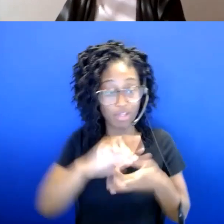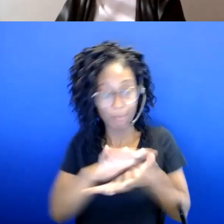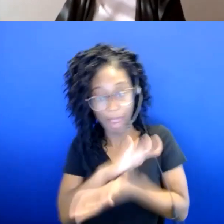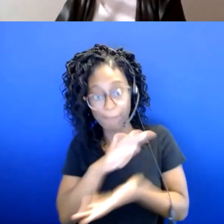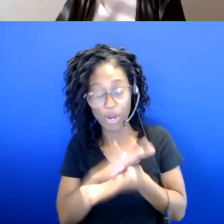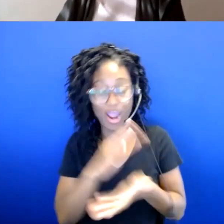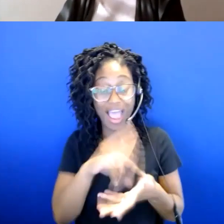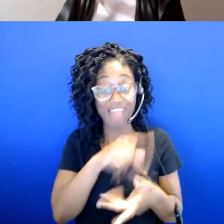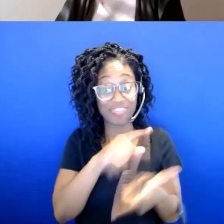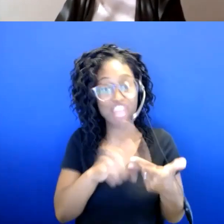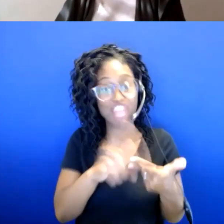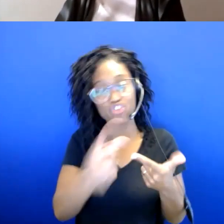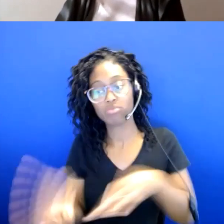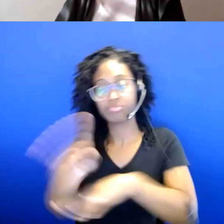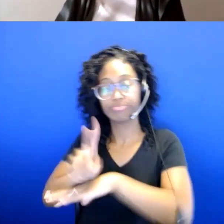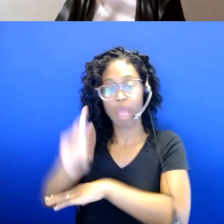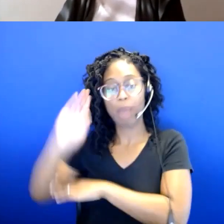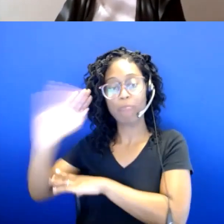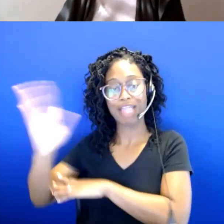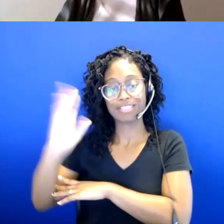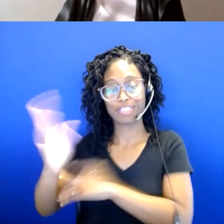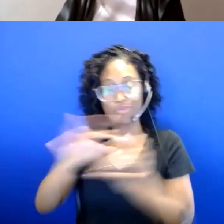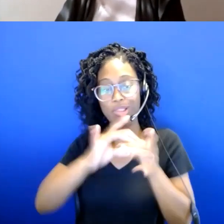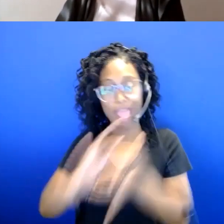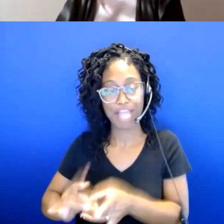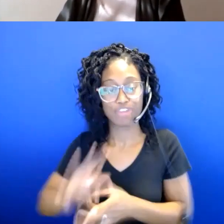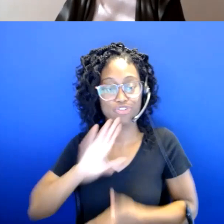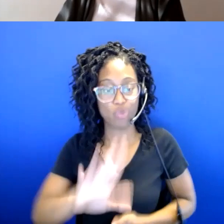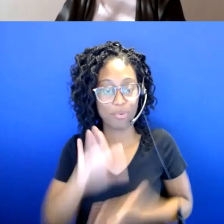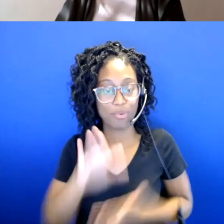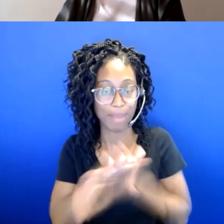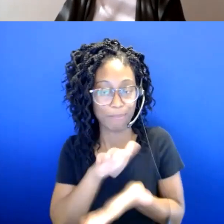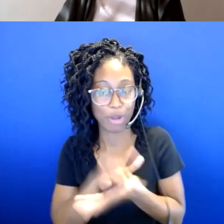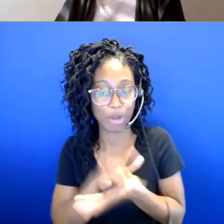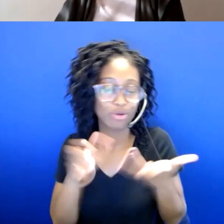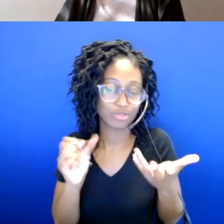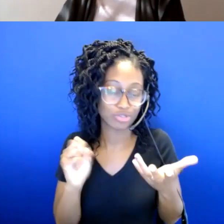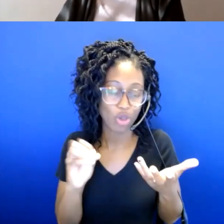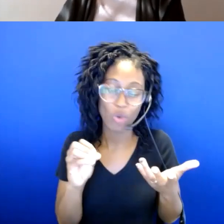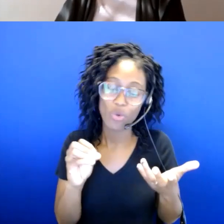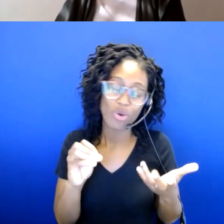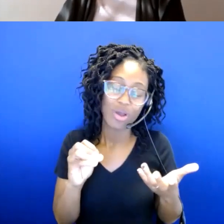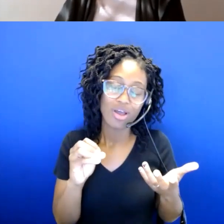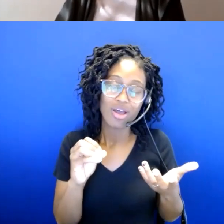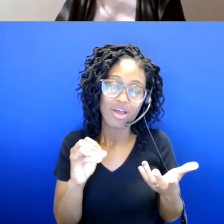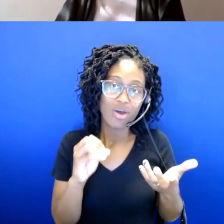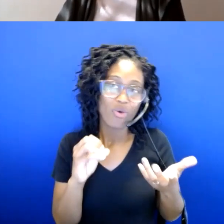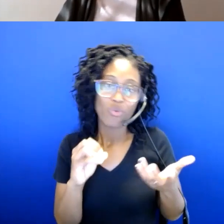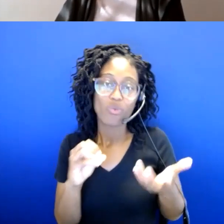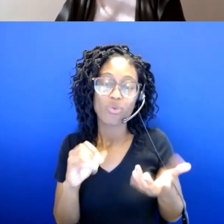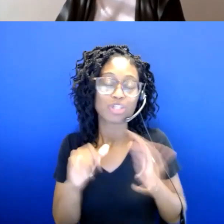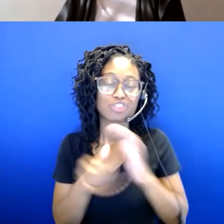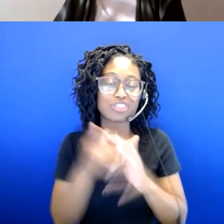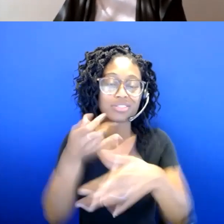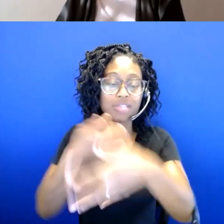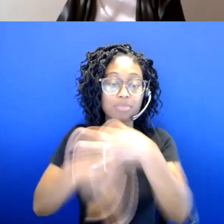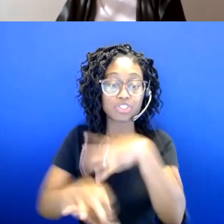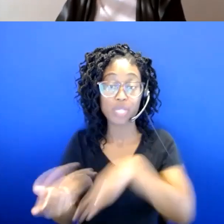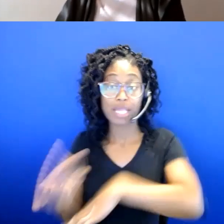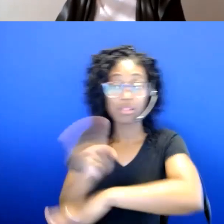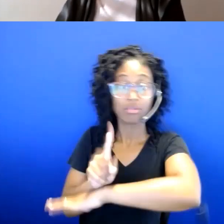paper. So they're sort of two distinct products, but this isn't substituting a presentation for a